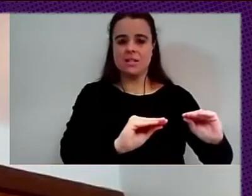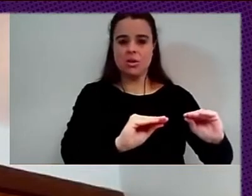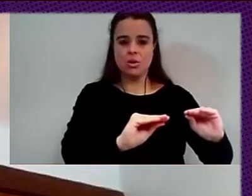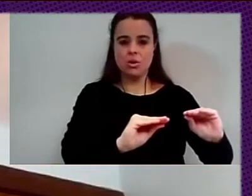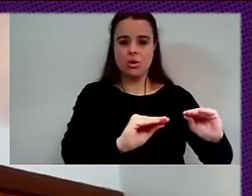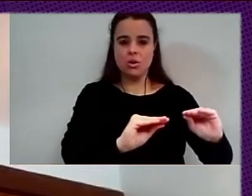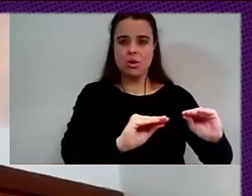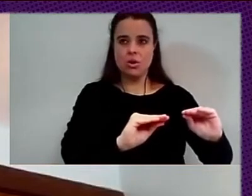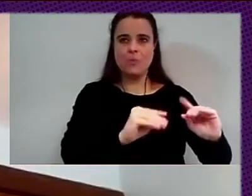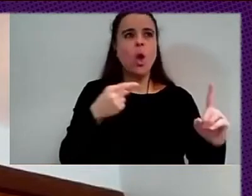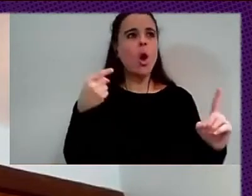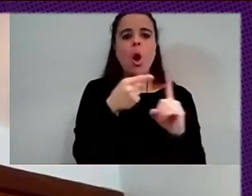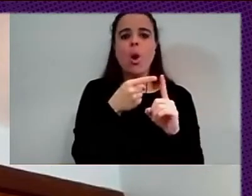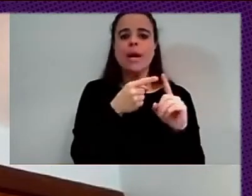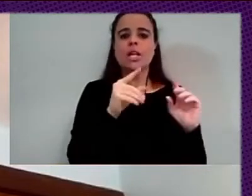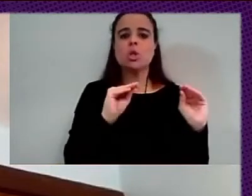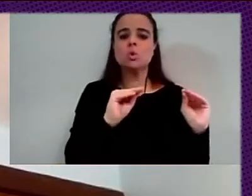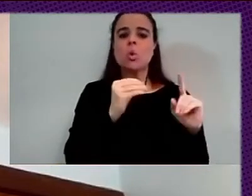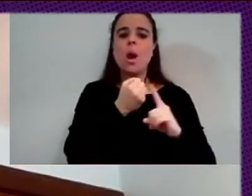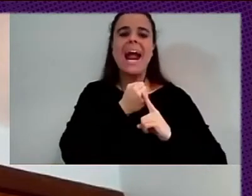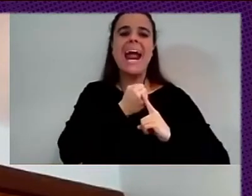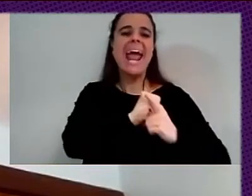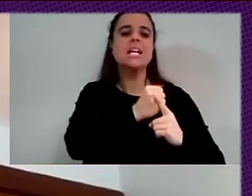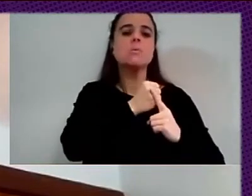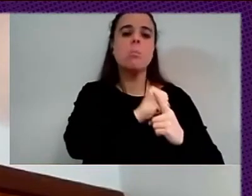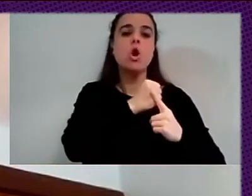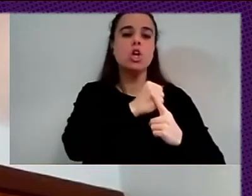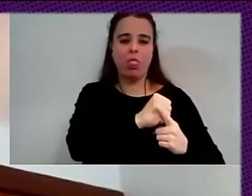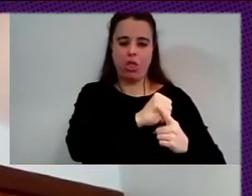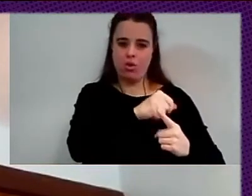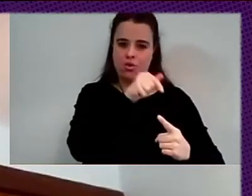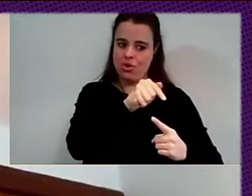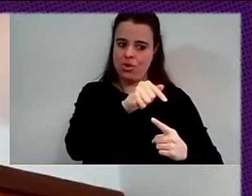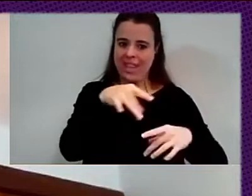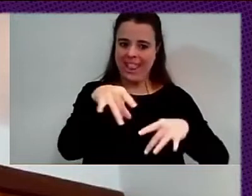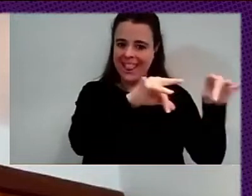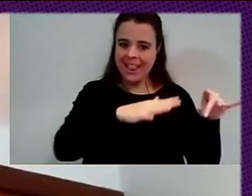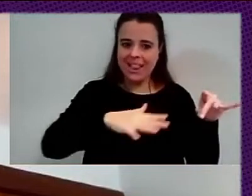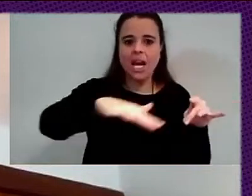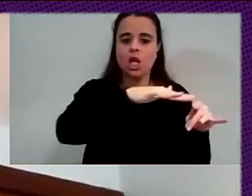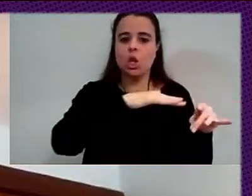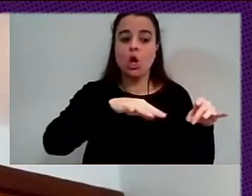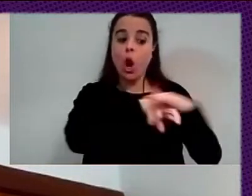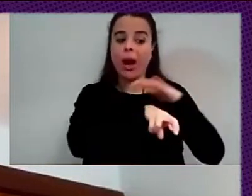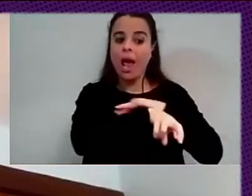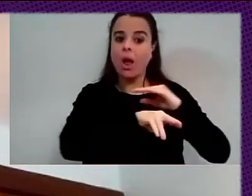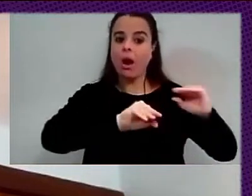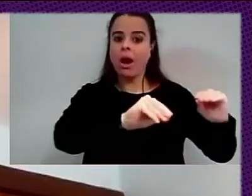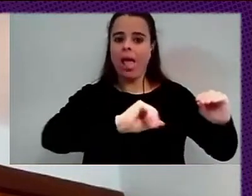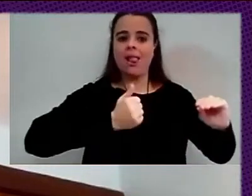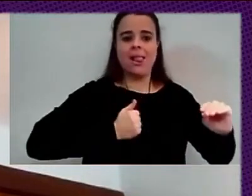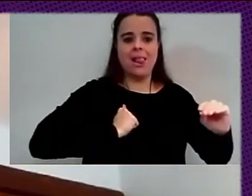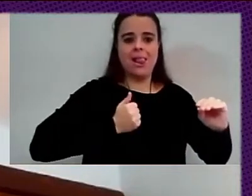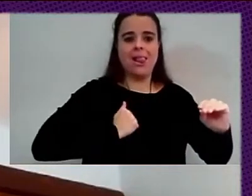they're shipping them back to, say, Britain, and at that point, they're mass producing, say, textiles, and in some